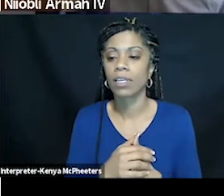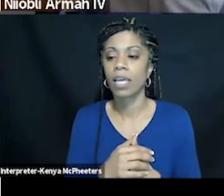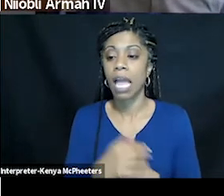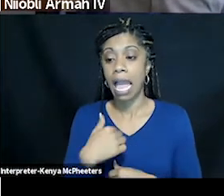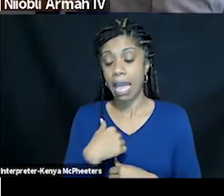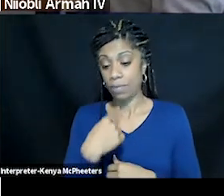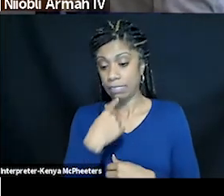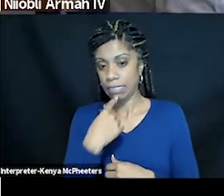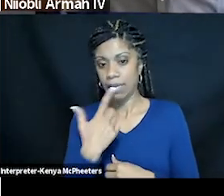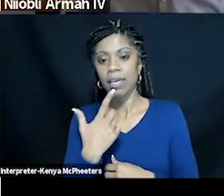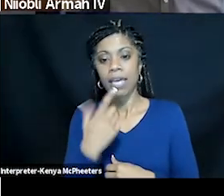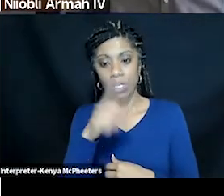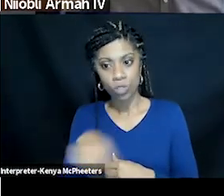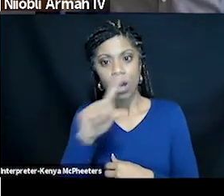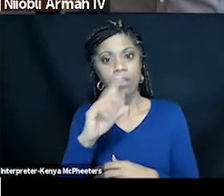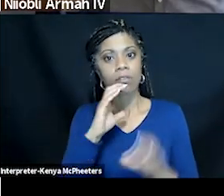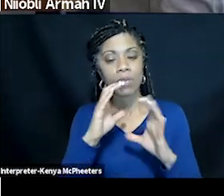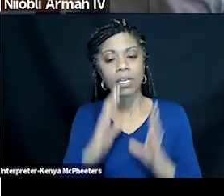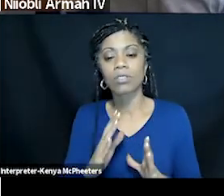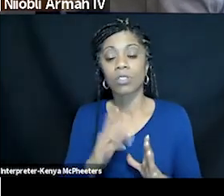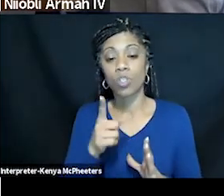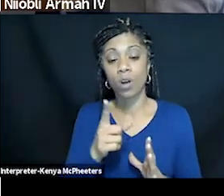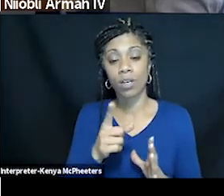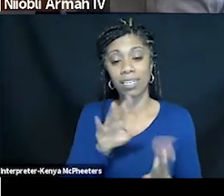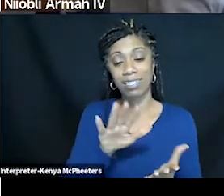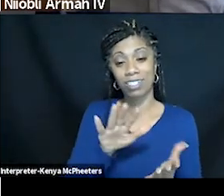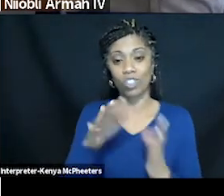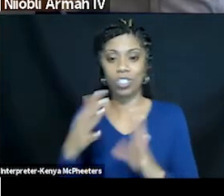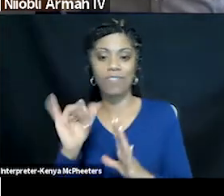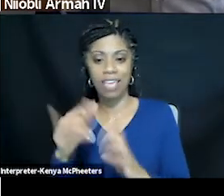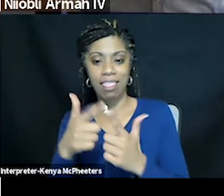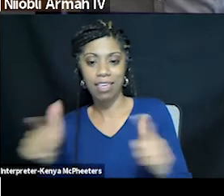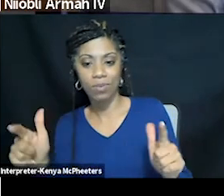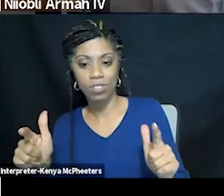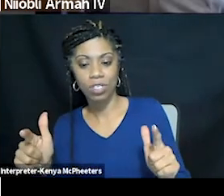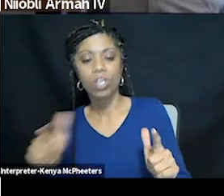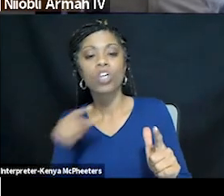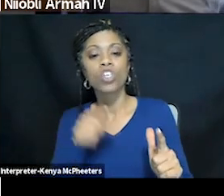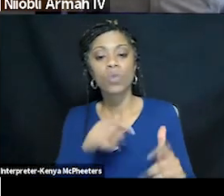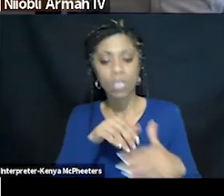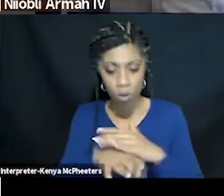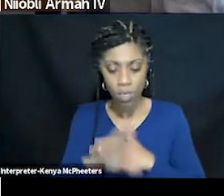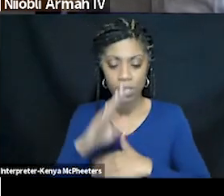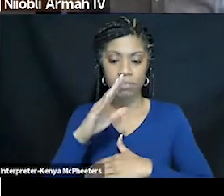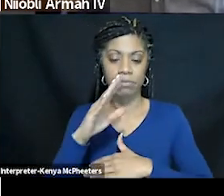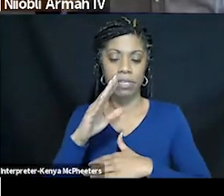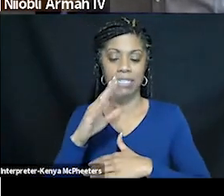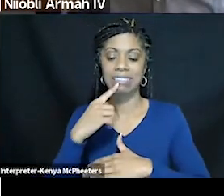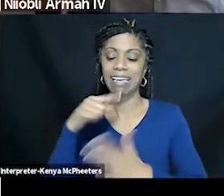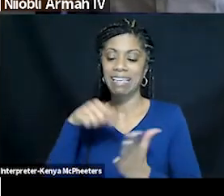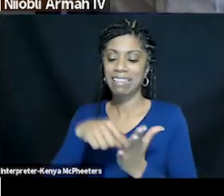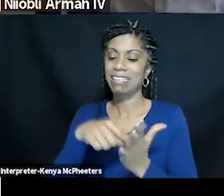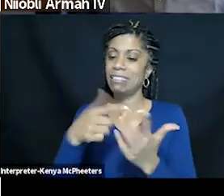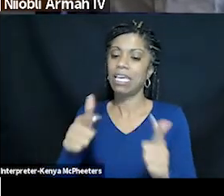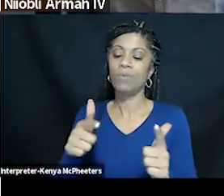person, you can help shift some of the language in a grants agreement. You can walk to the table with a different framing to show how you talk about the work on top of that.